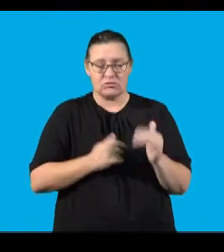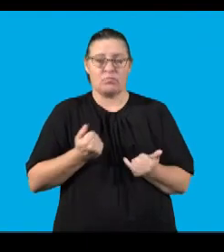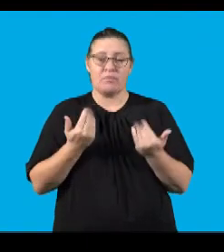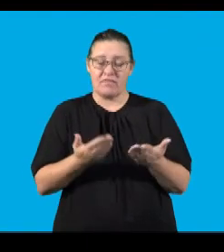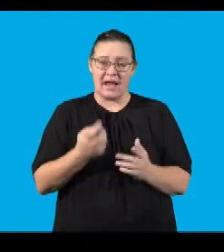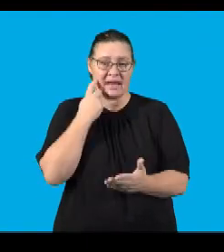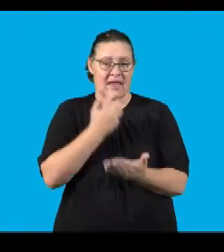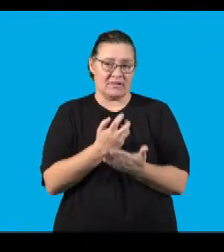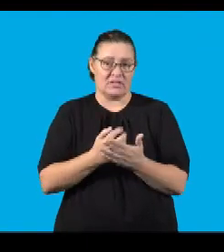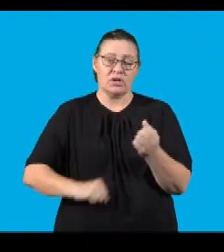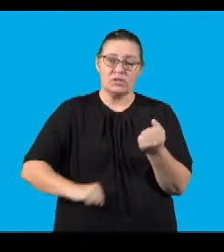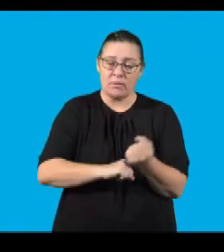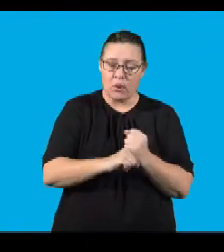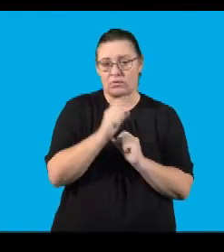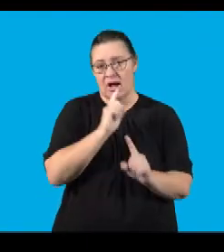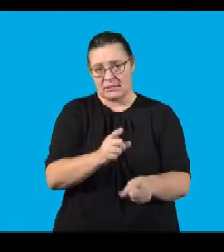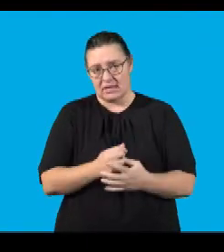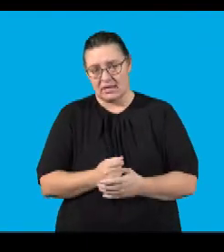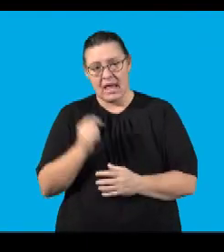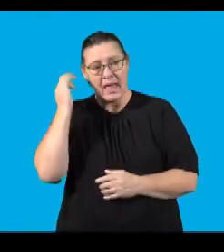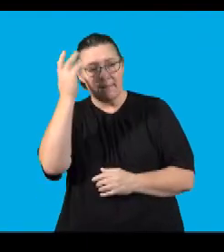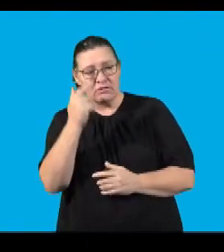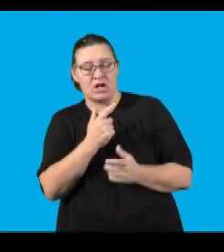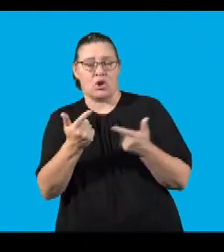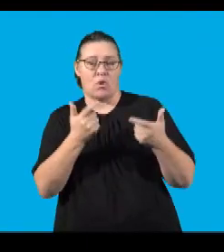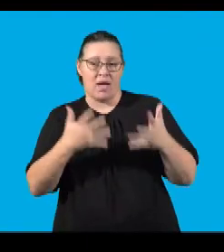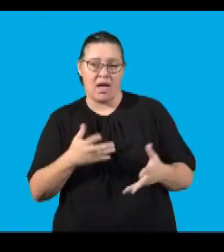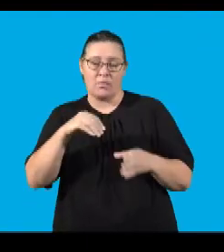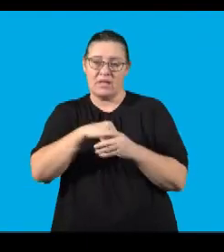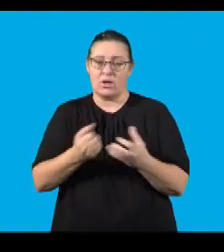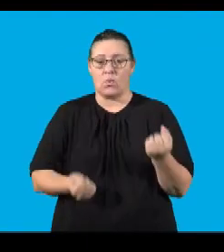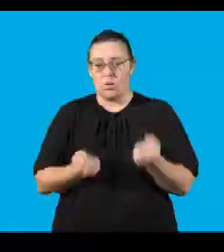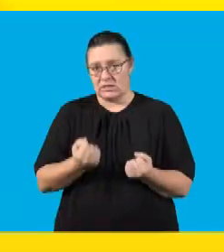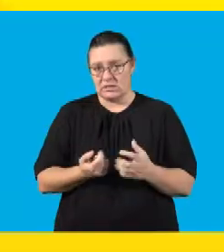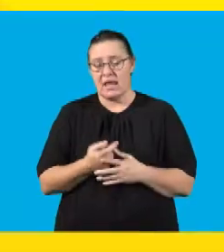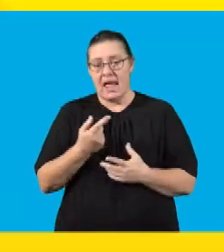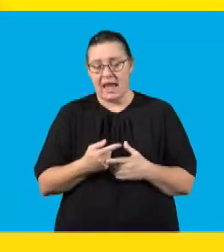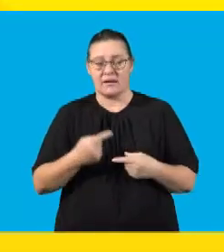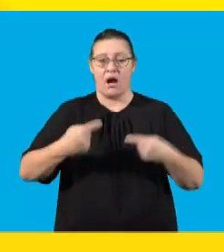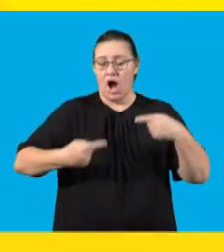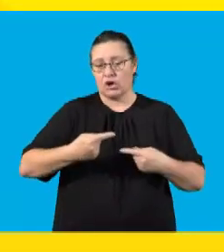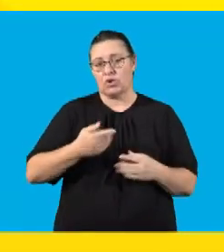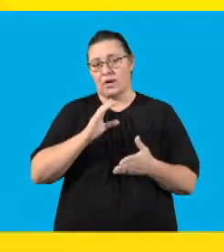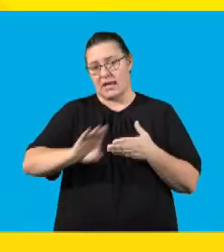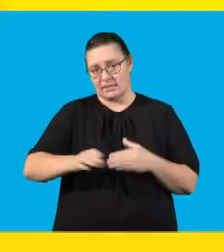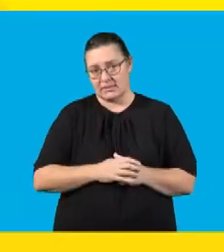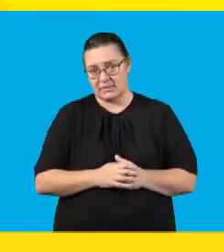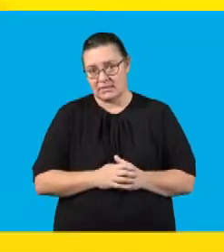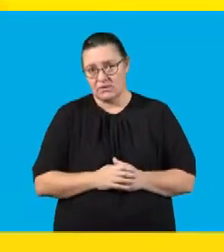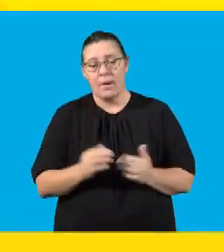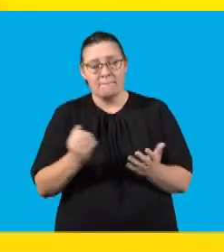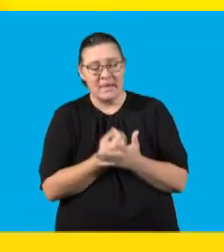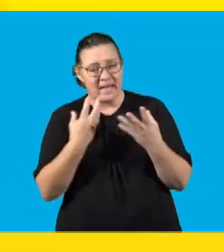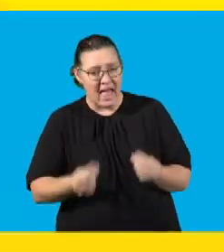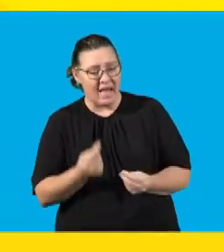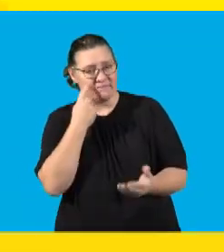to provide evidence to support your answer. Imagine yourself as a lawyer in court and you are arguing a case. You will